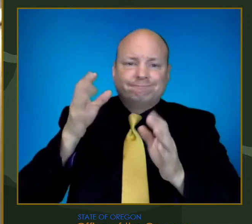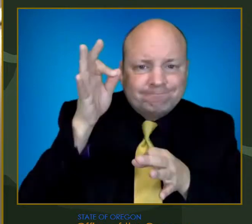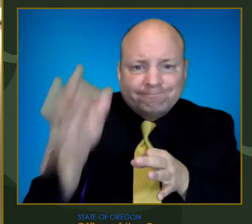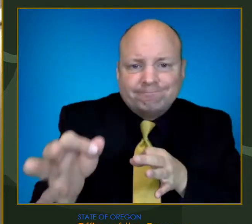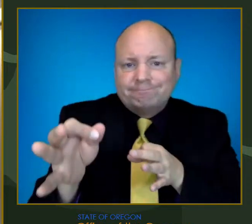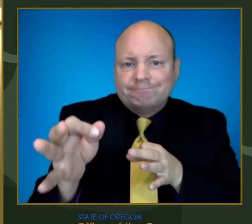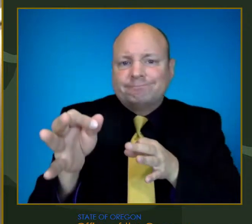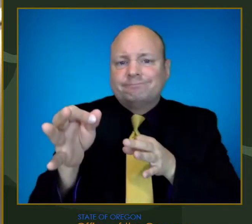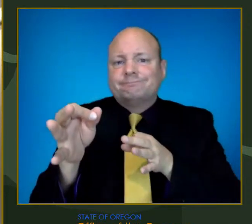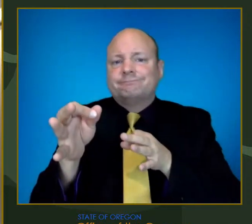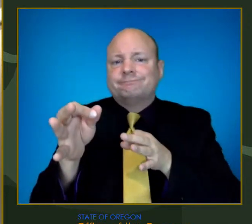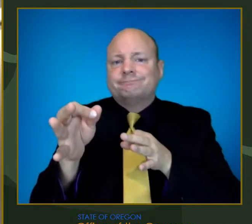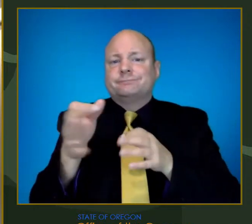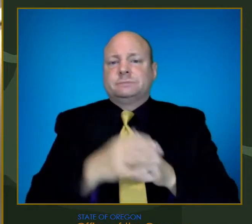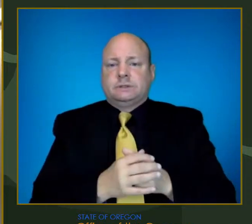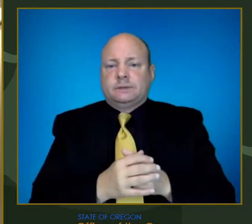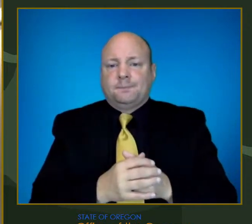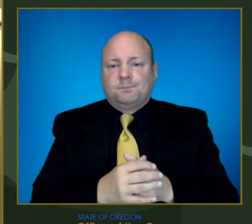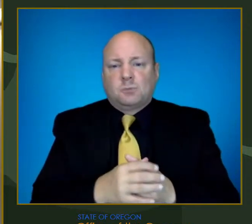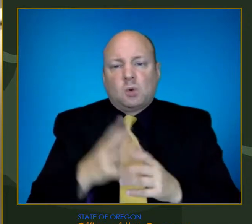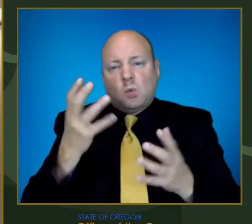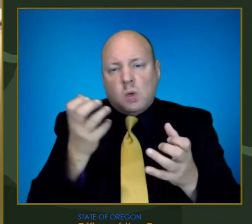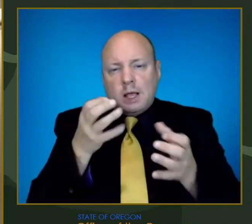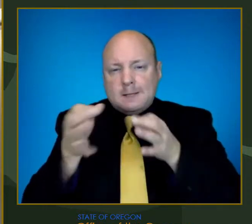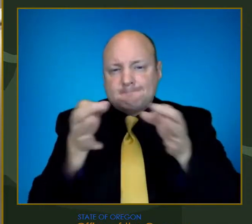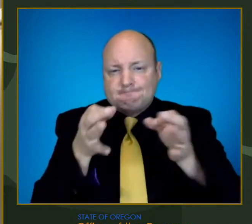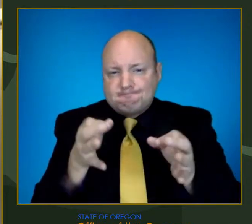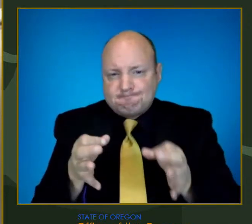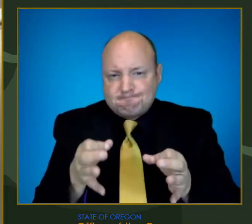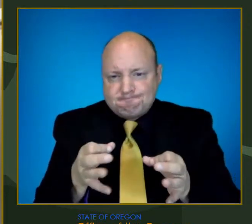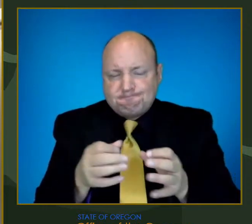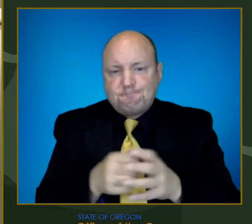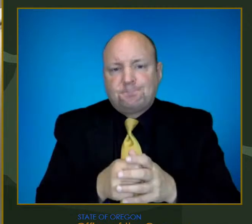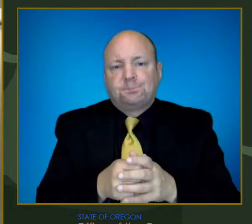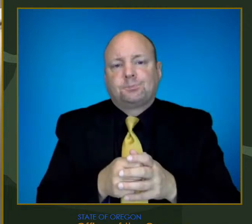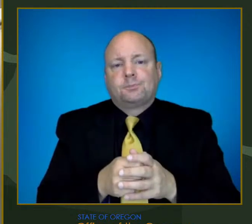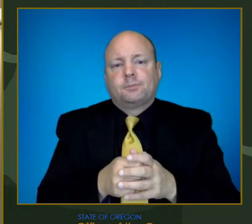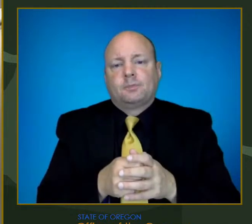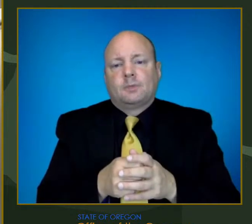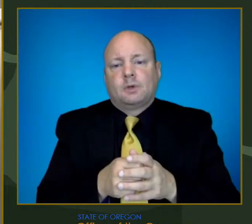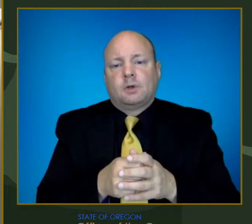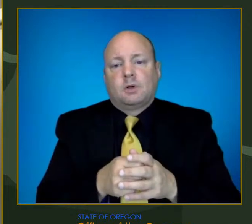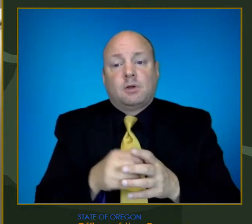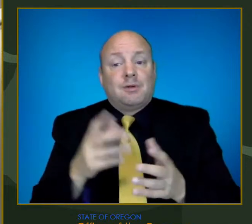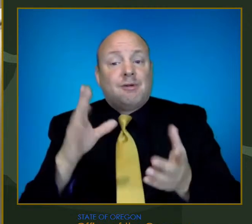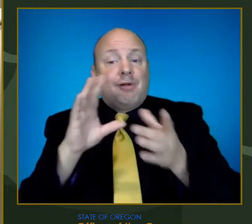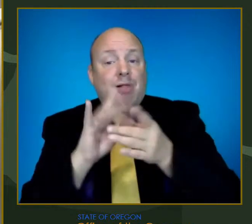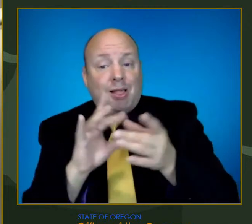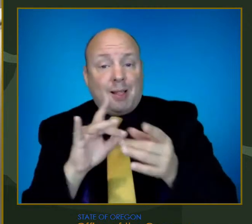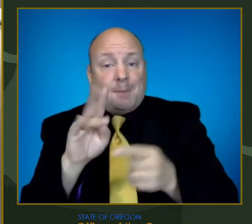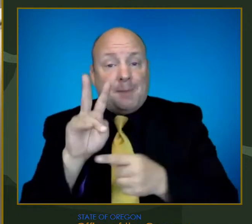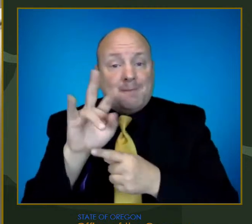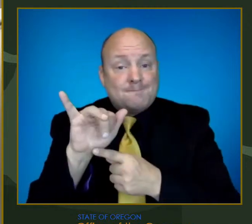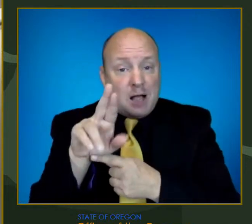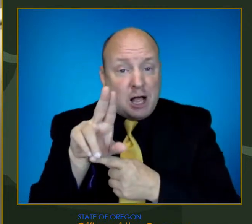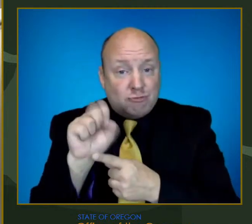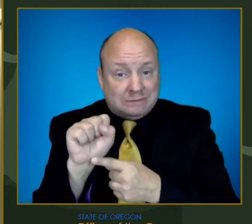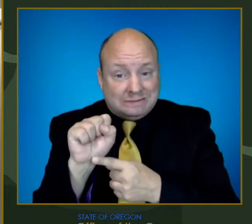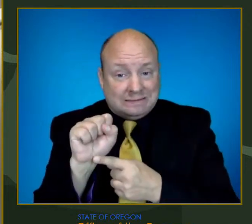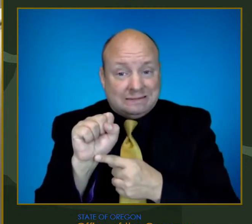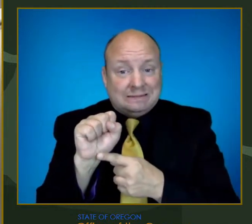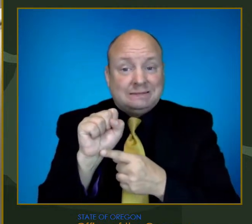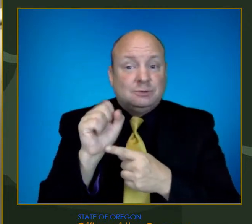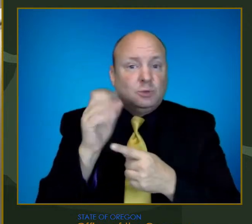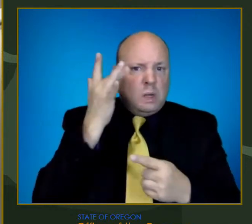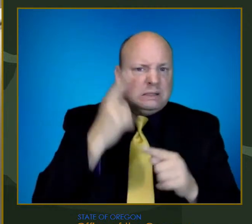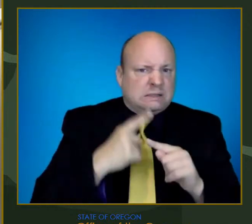couple of minutes, I want to outline a couple things. One is I'd like to speak a little bit about this virus and why this is so different. I'd like to talk about the impact on our hospitals and what